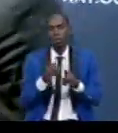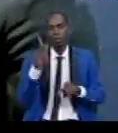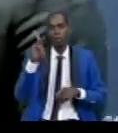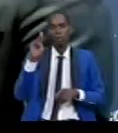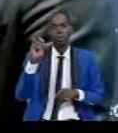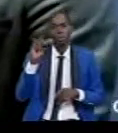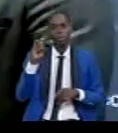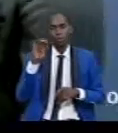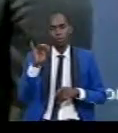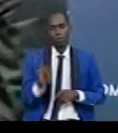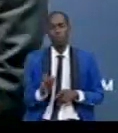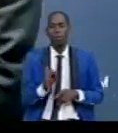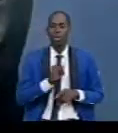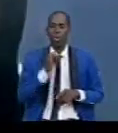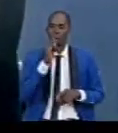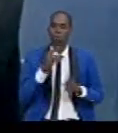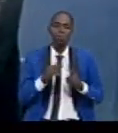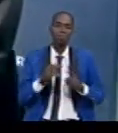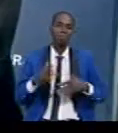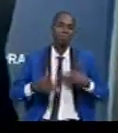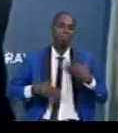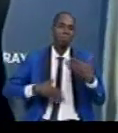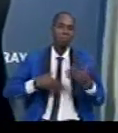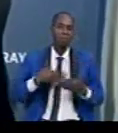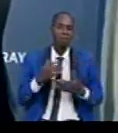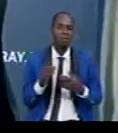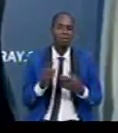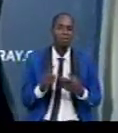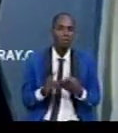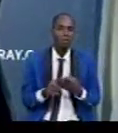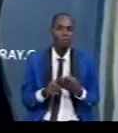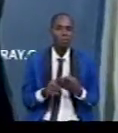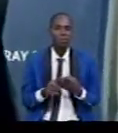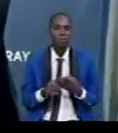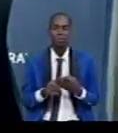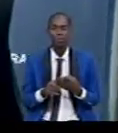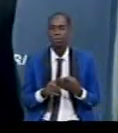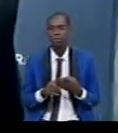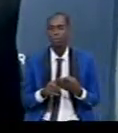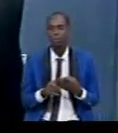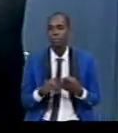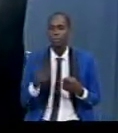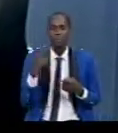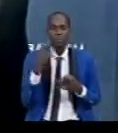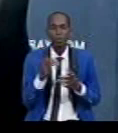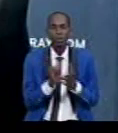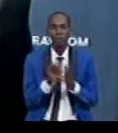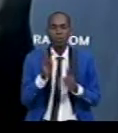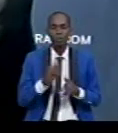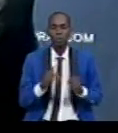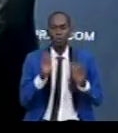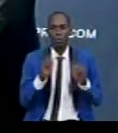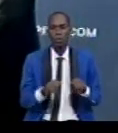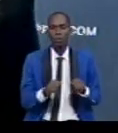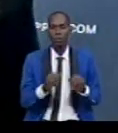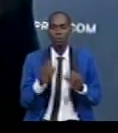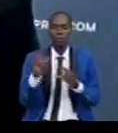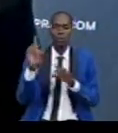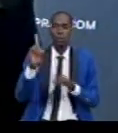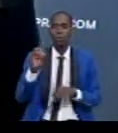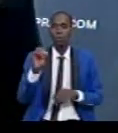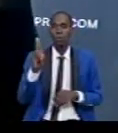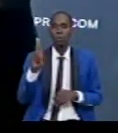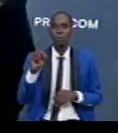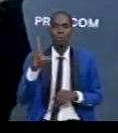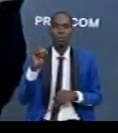so excited. When I think about like this platform, so people download the app on their phone or log into the